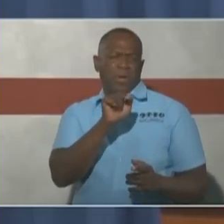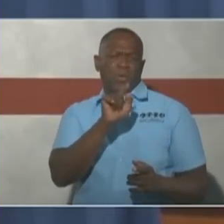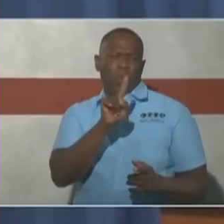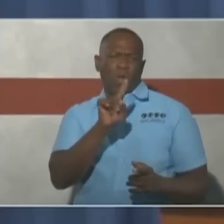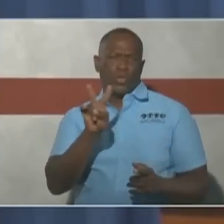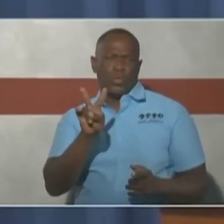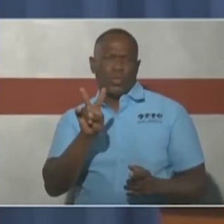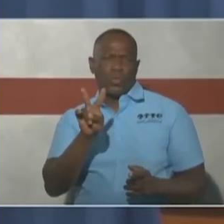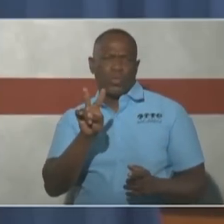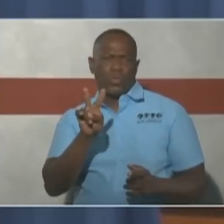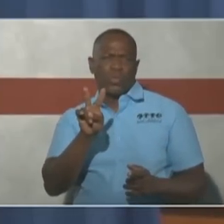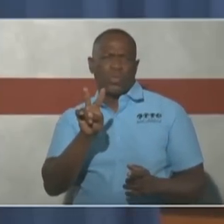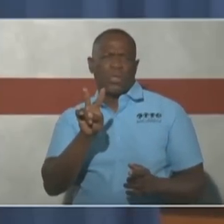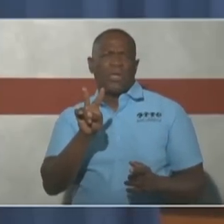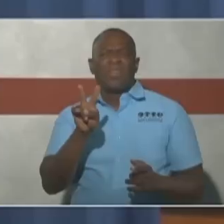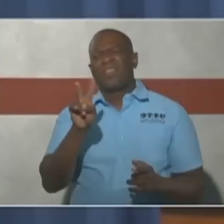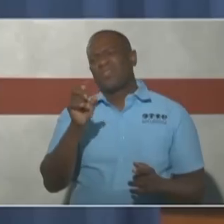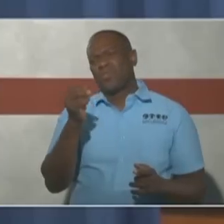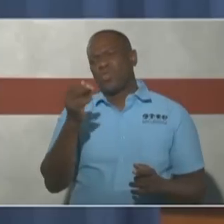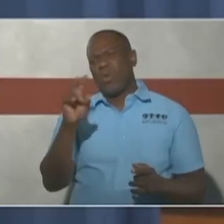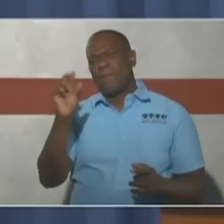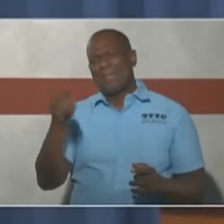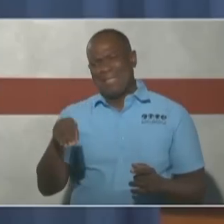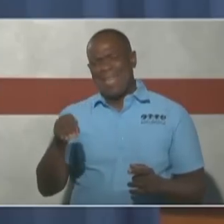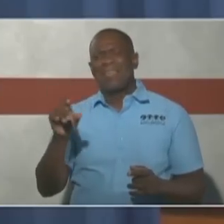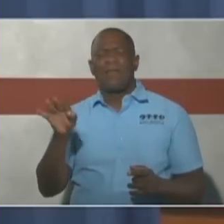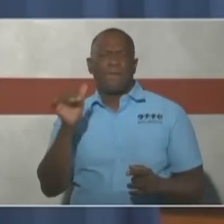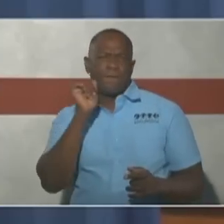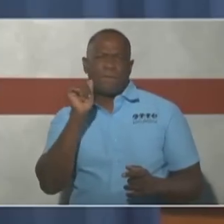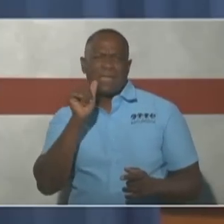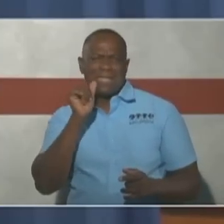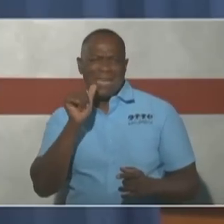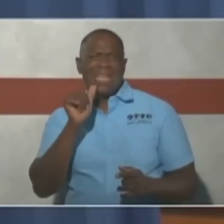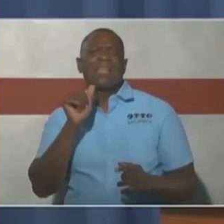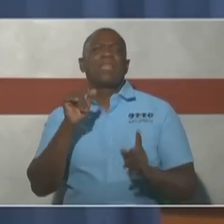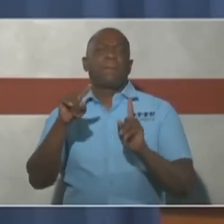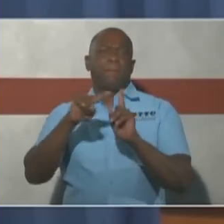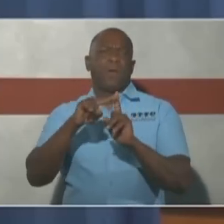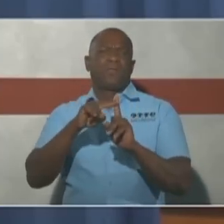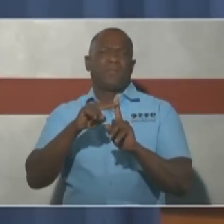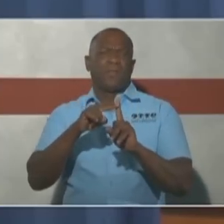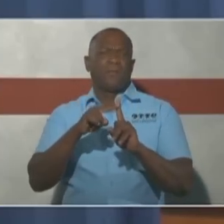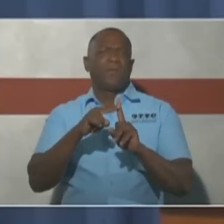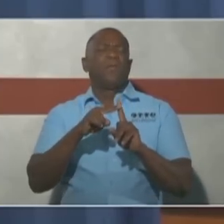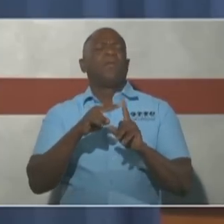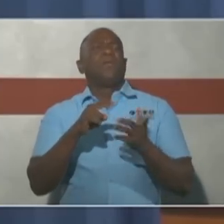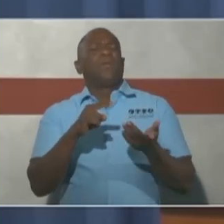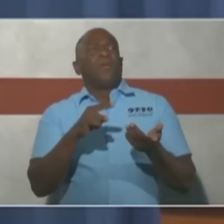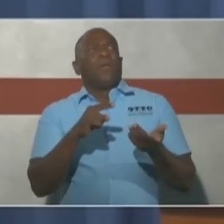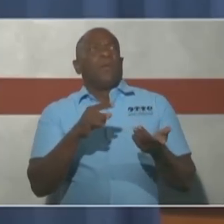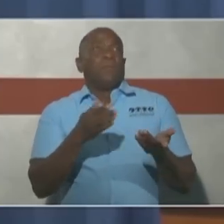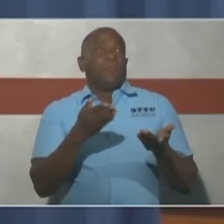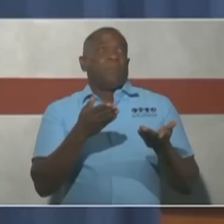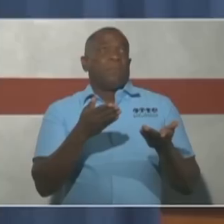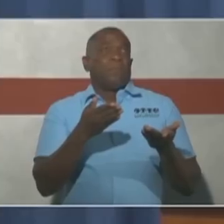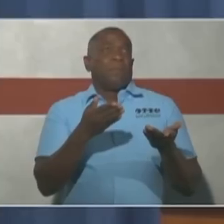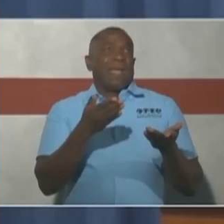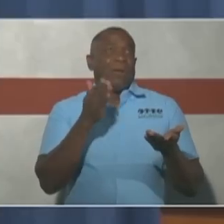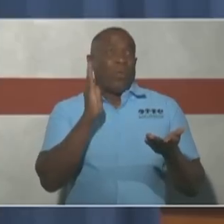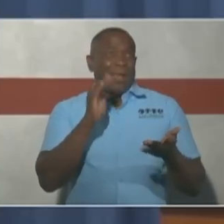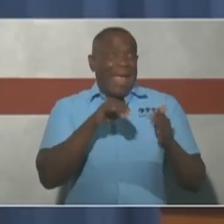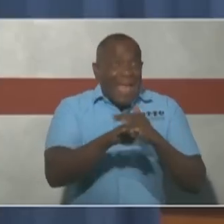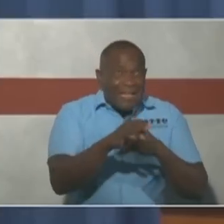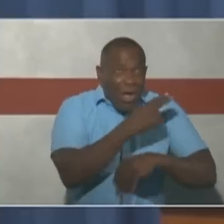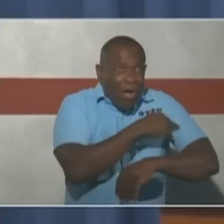Dr. Hinds will answer that question. Okay, thank you, Mr. Khan. Now, what we're seeing at present with the